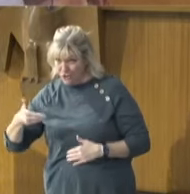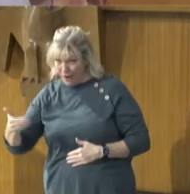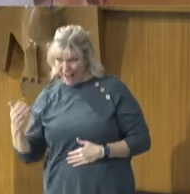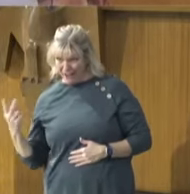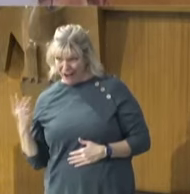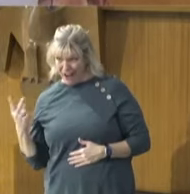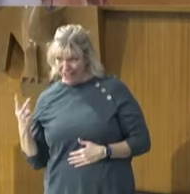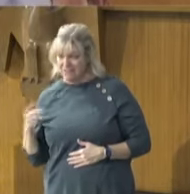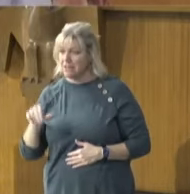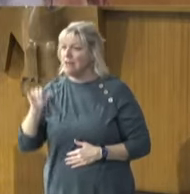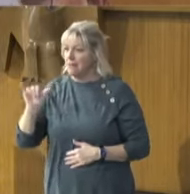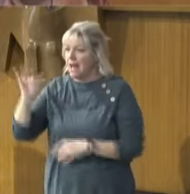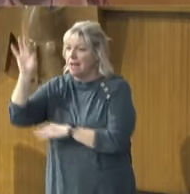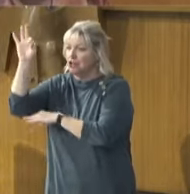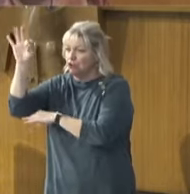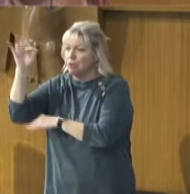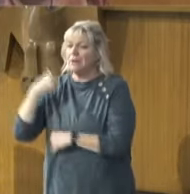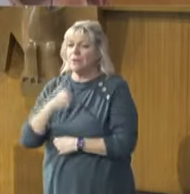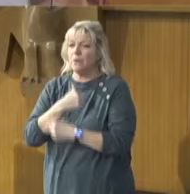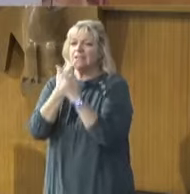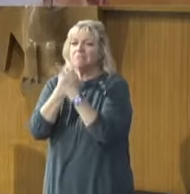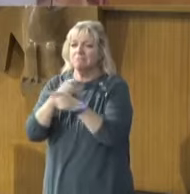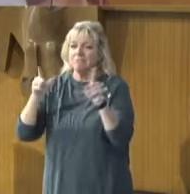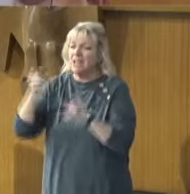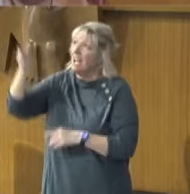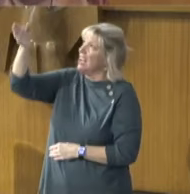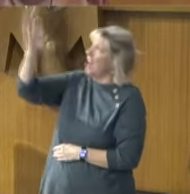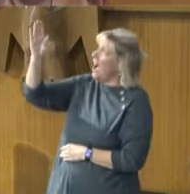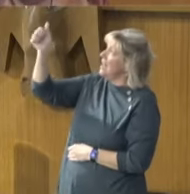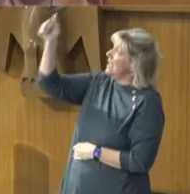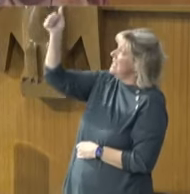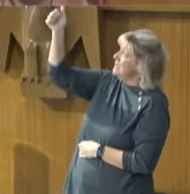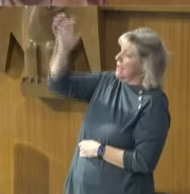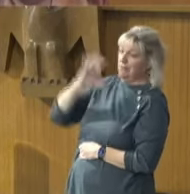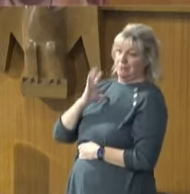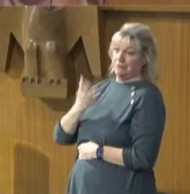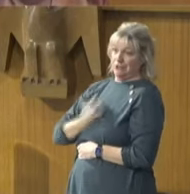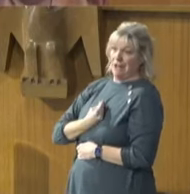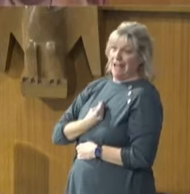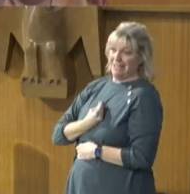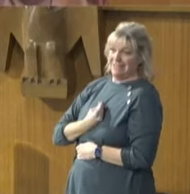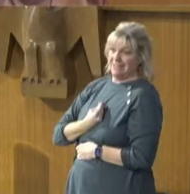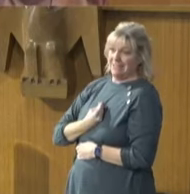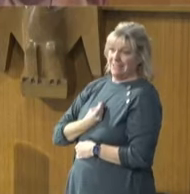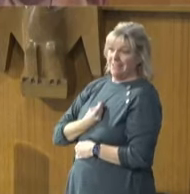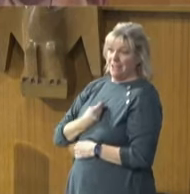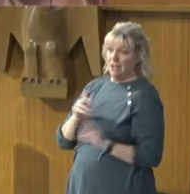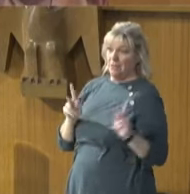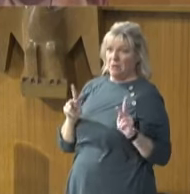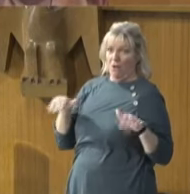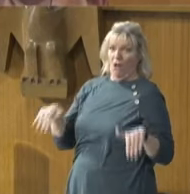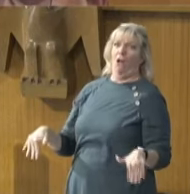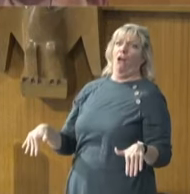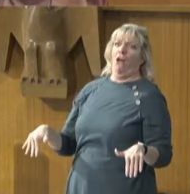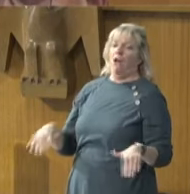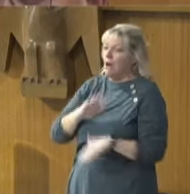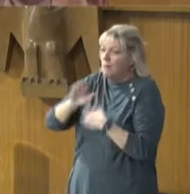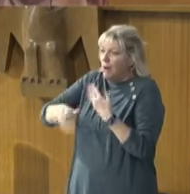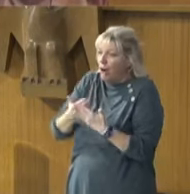of us, was a declaration that we believe that God is transgender. Now, all of that took place